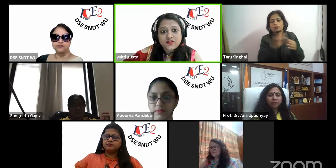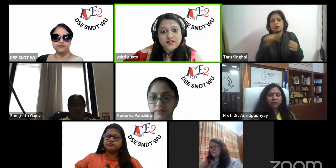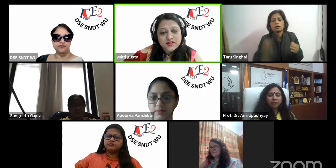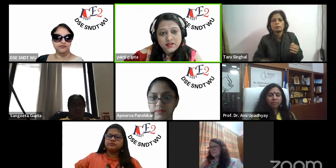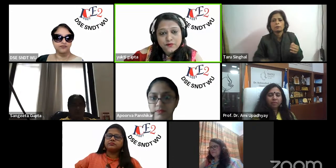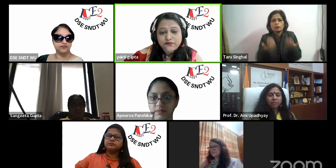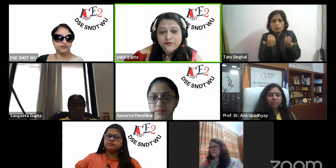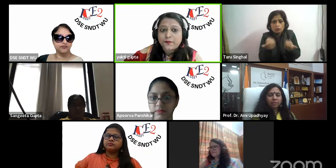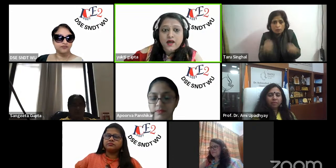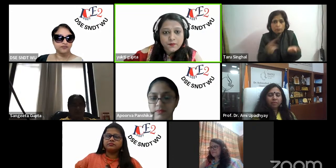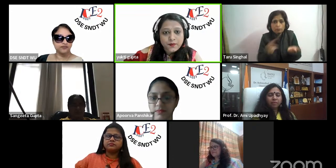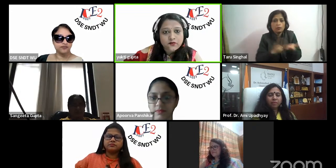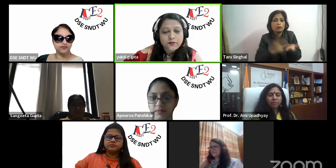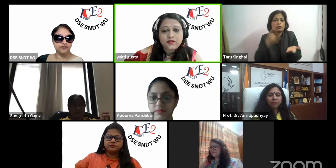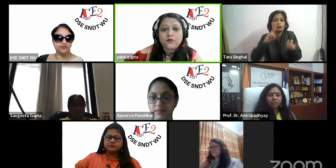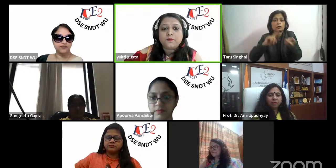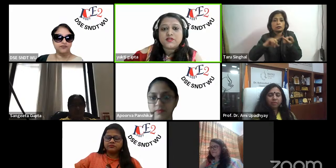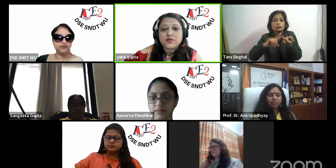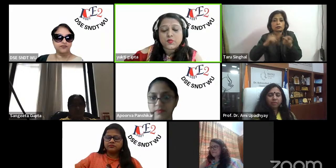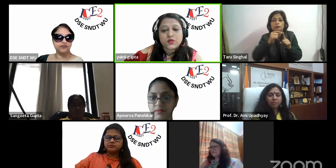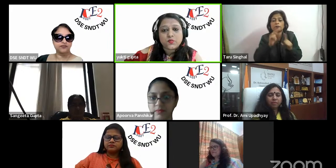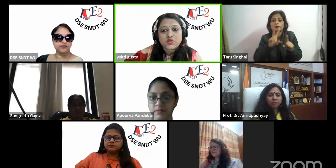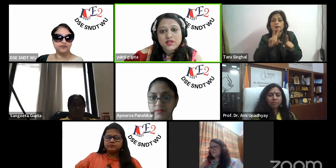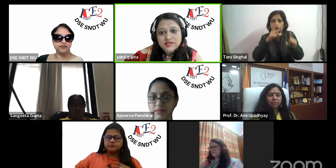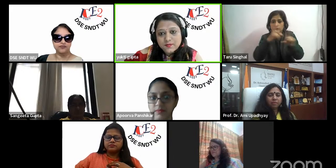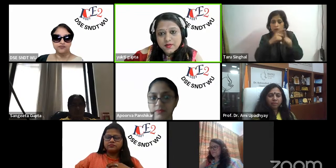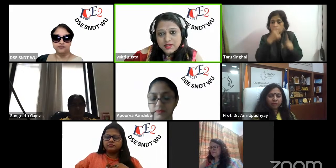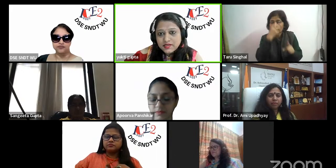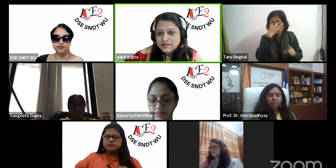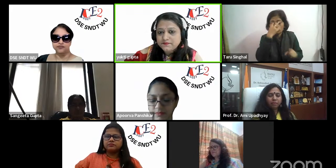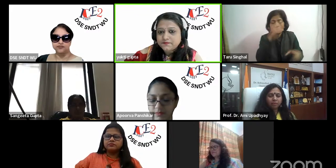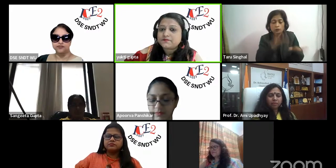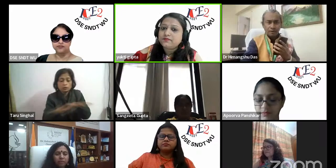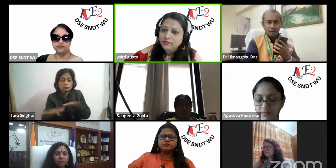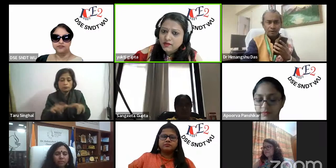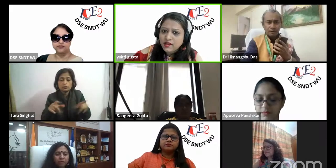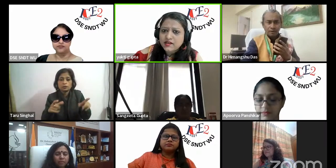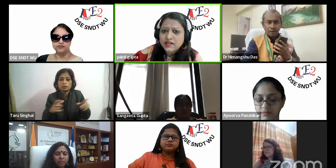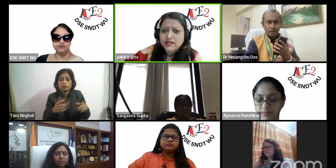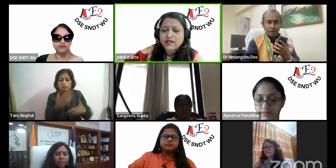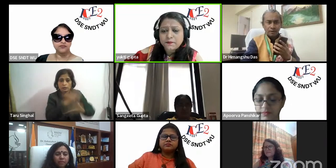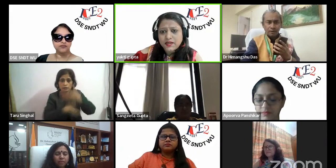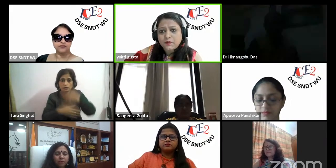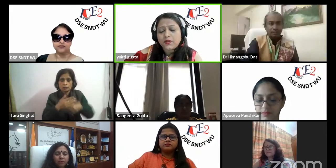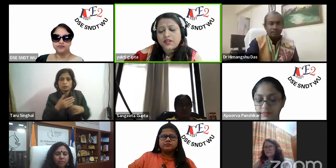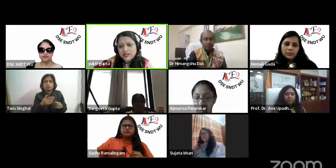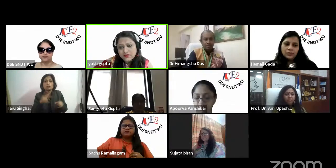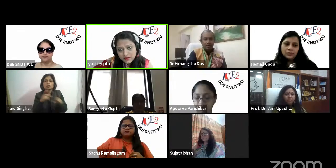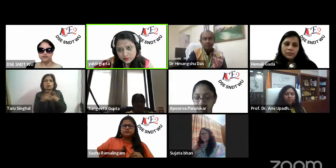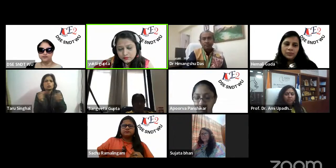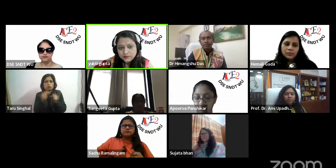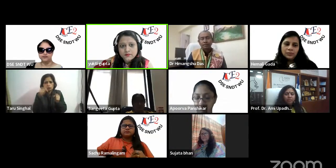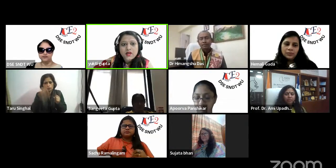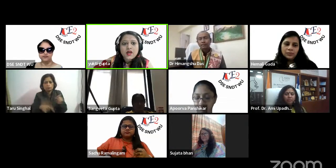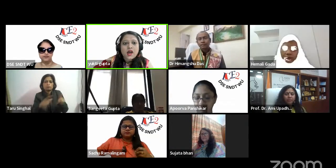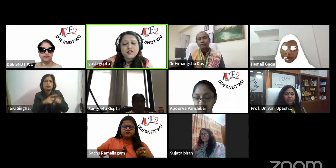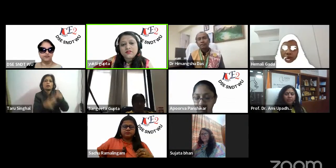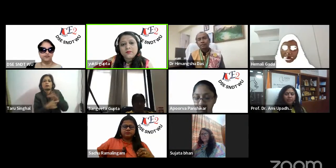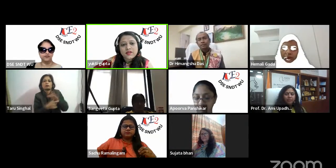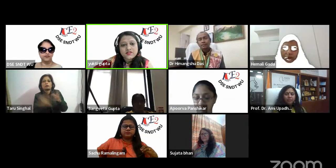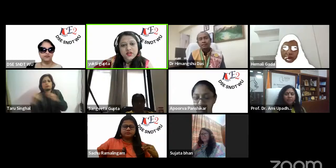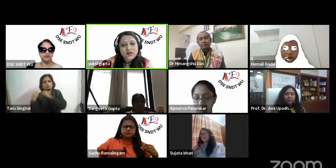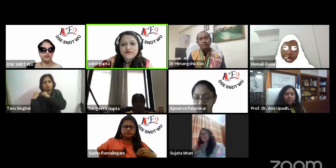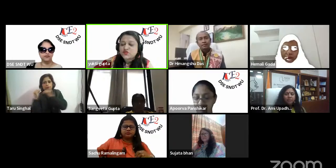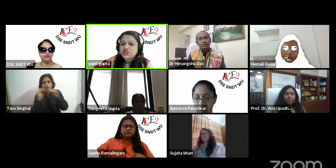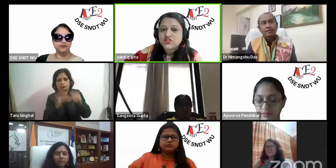of National Institute for Empowerment of Persons with Visual Disabilities, NIEP BD, Dehradun,